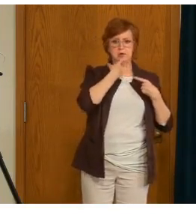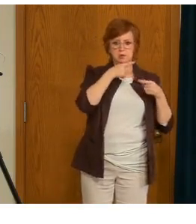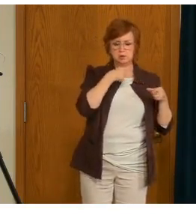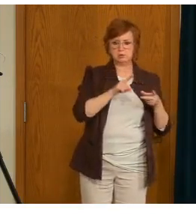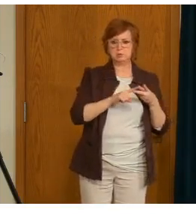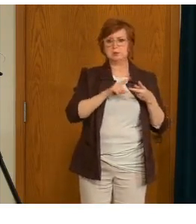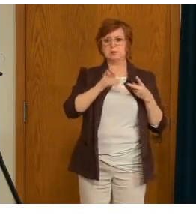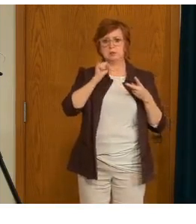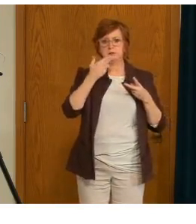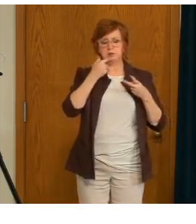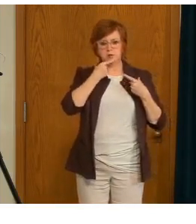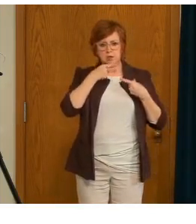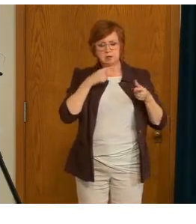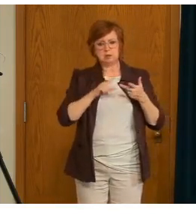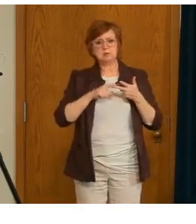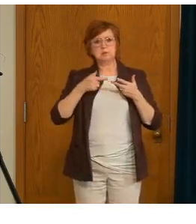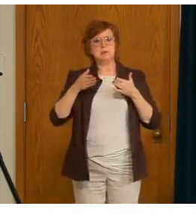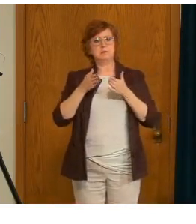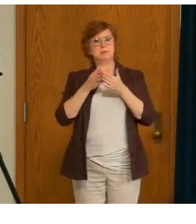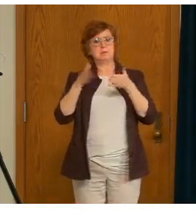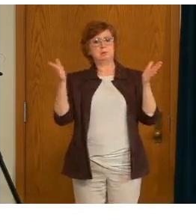advisories. There are a few